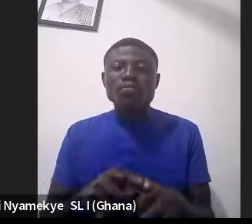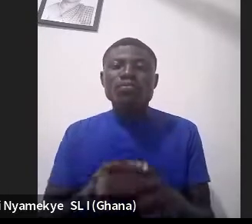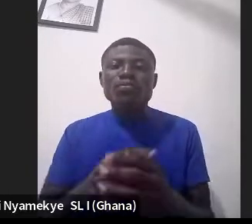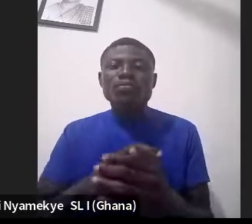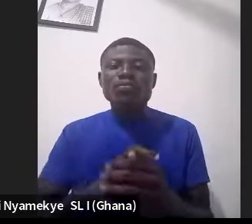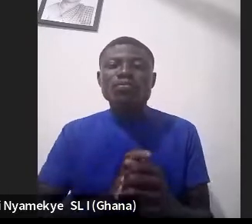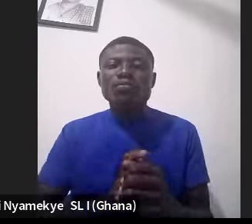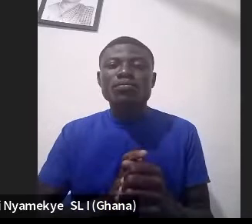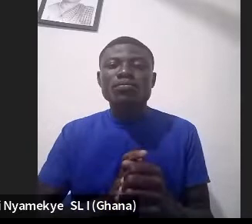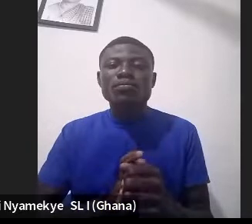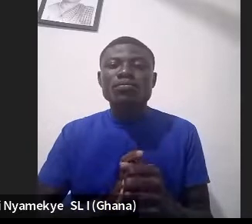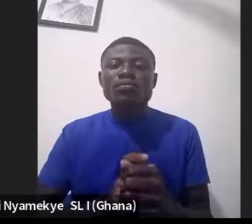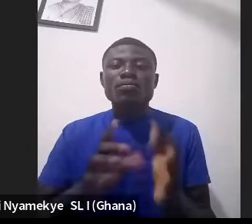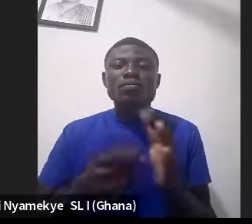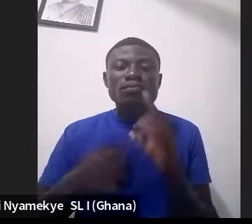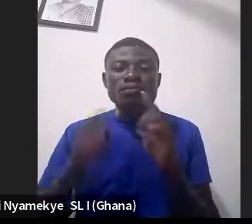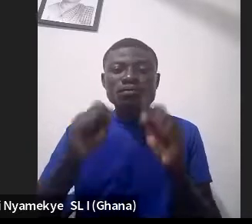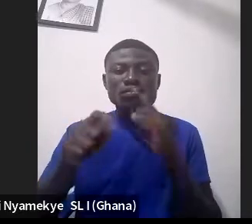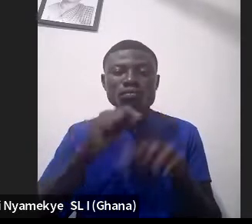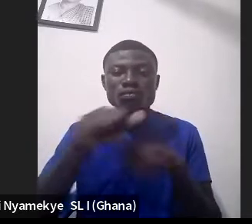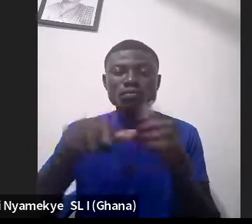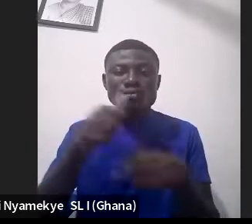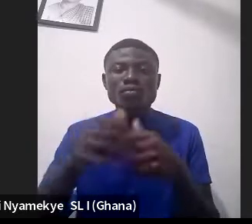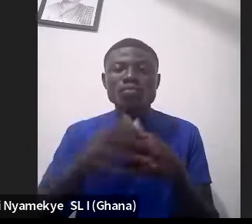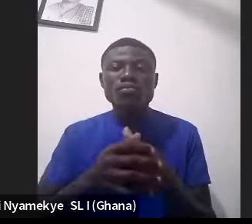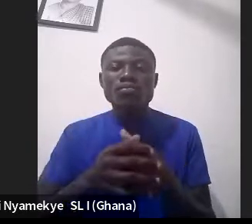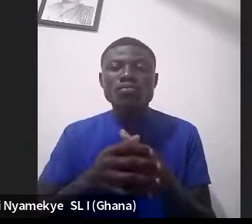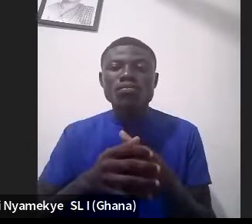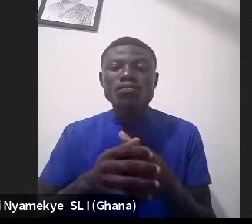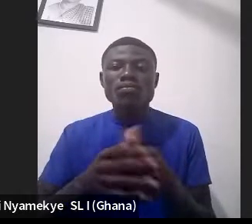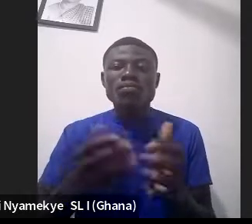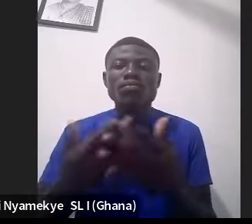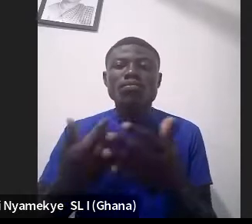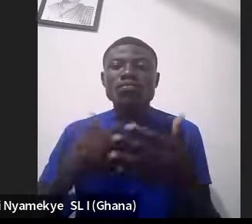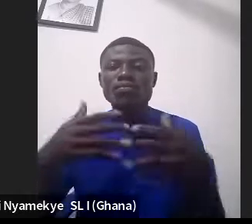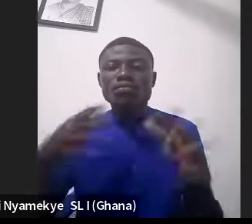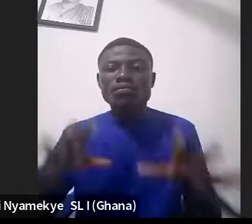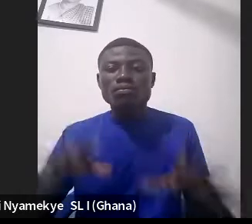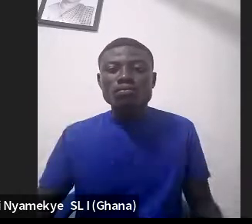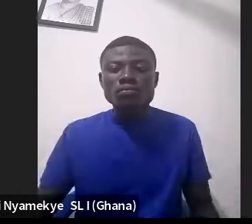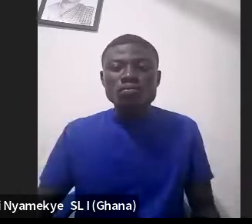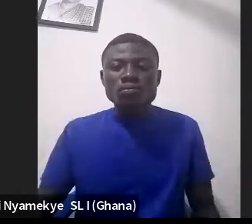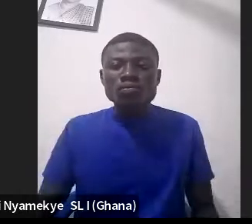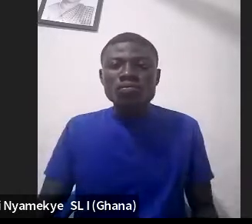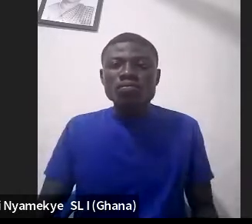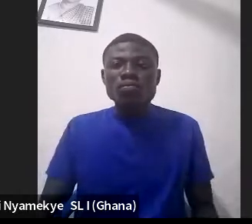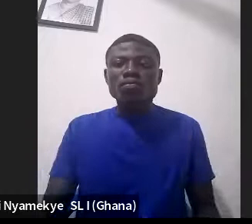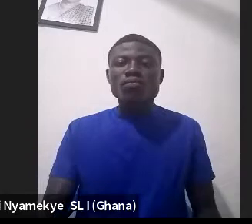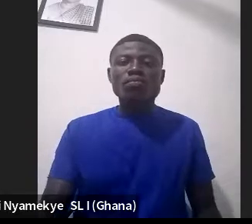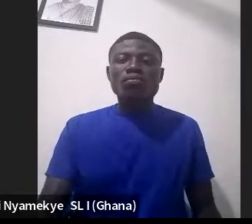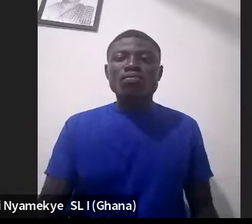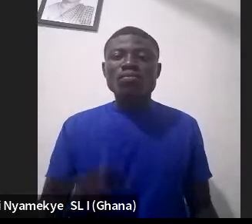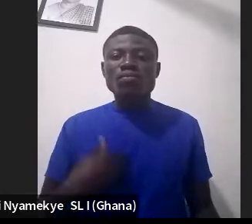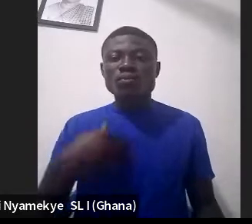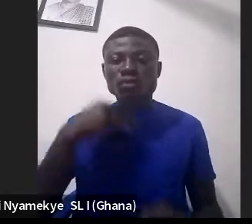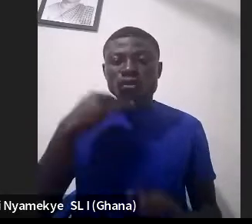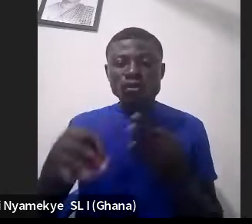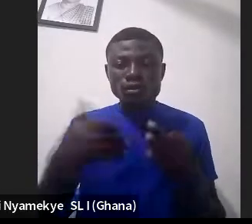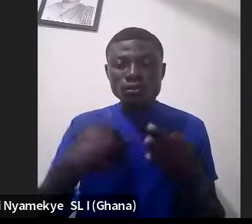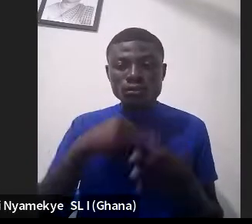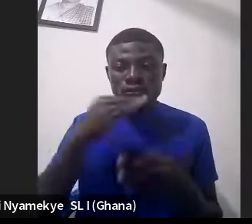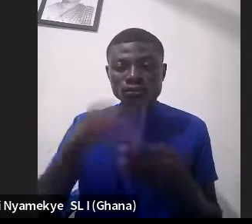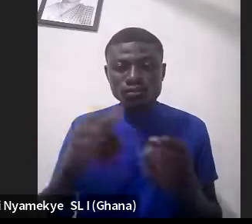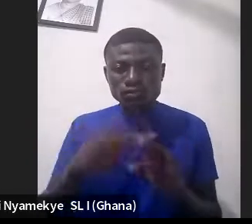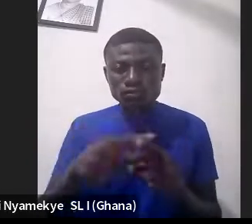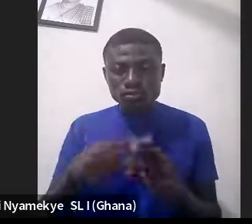can talk about it before we go. Is there any final word or like